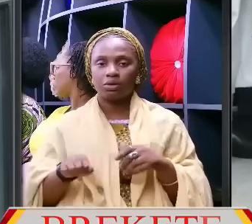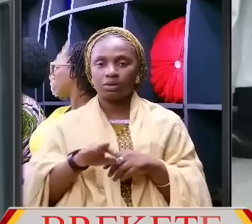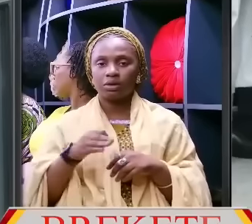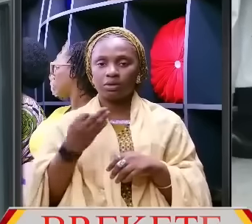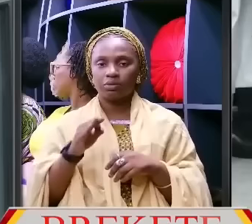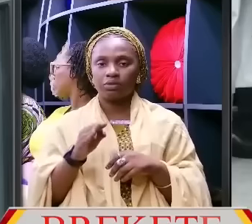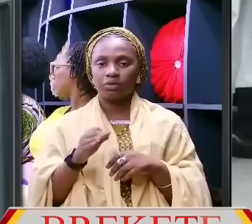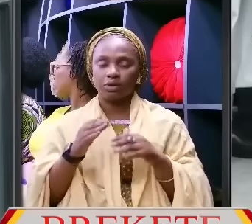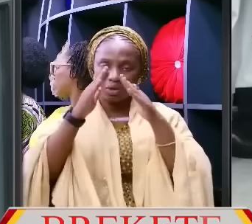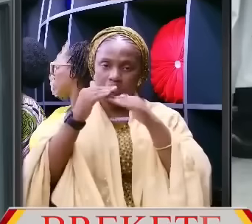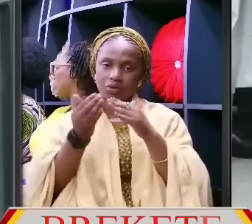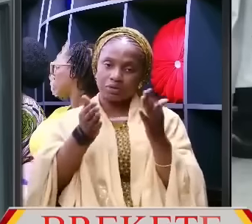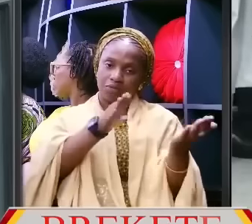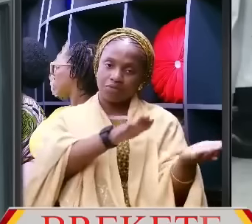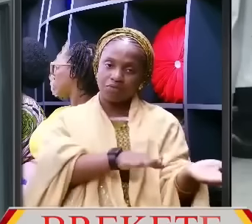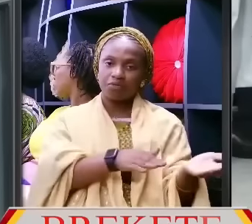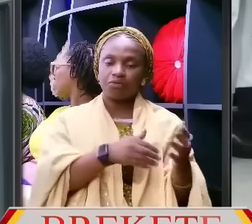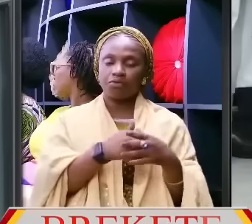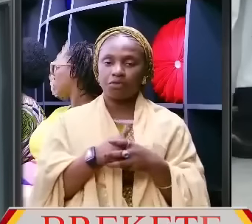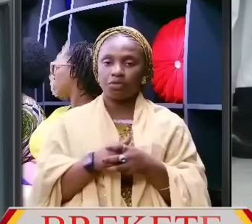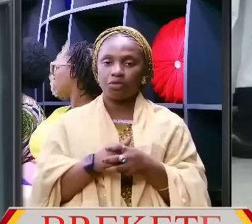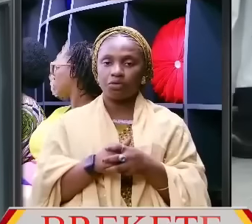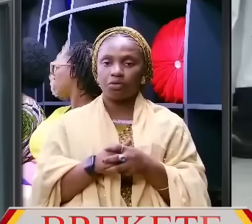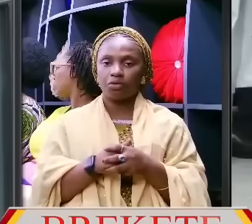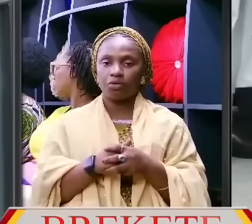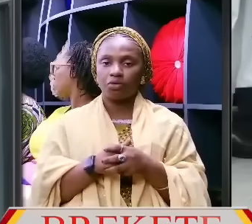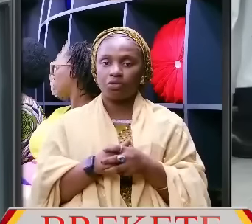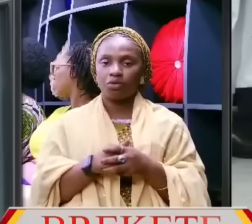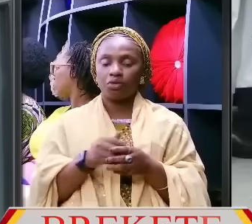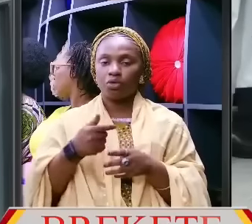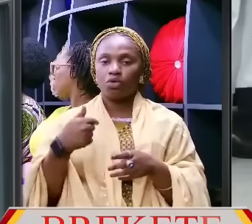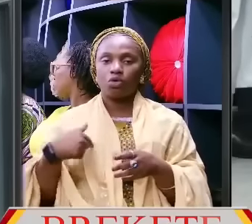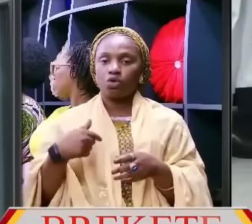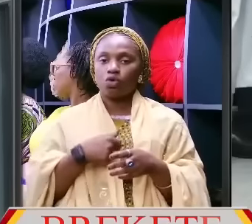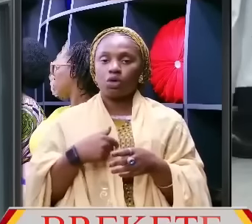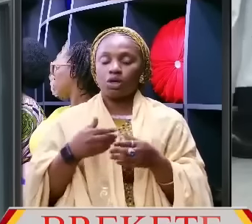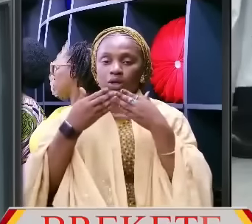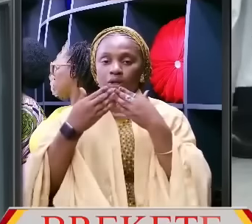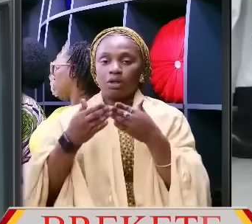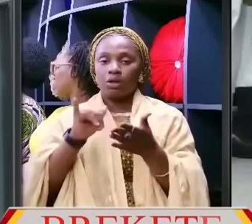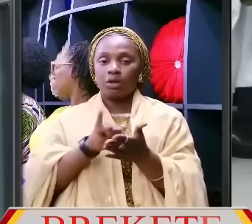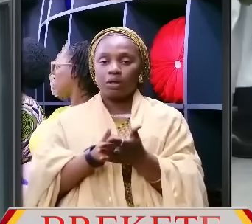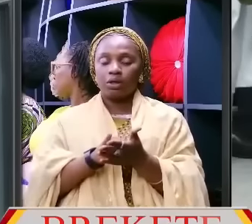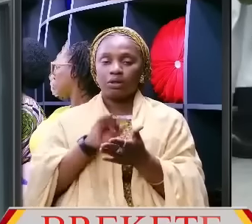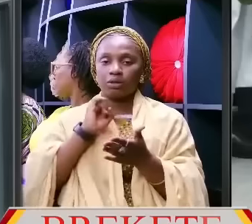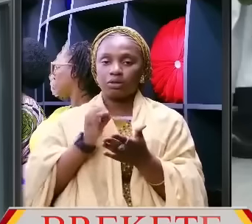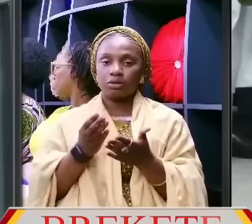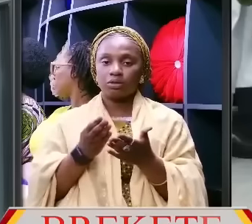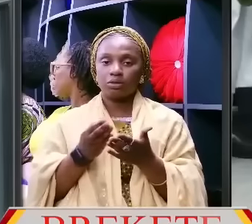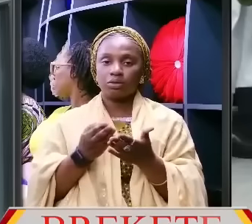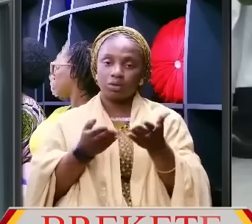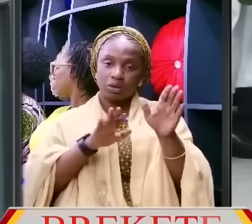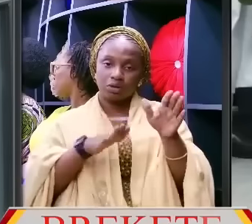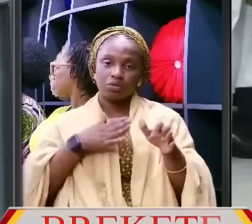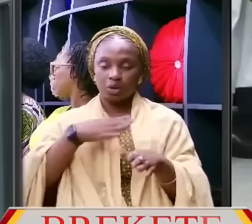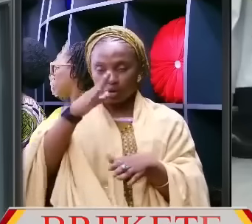One side of the house fall. To say, if I come beside, if I keep my father and the